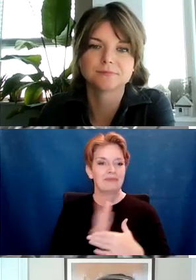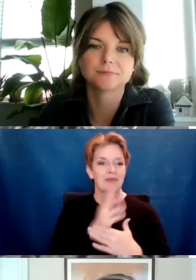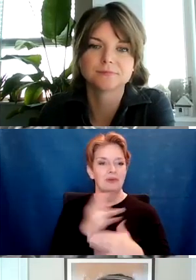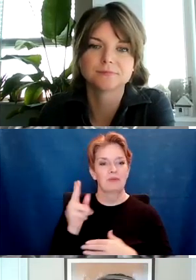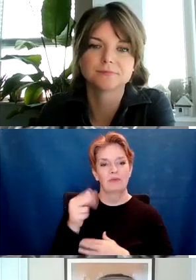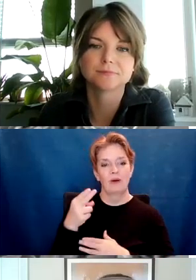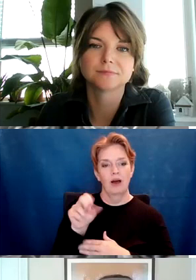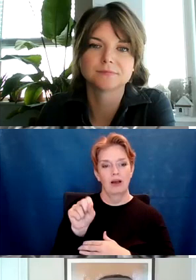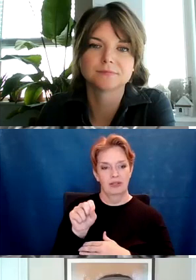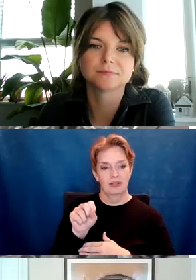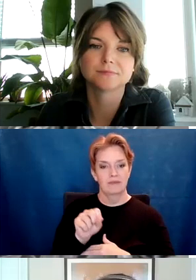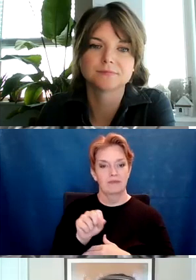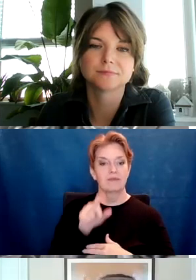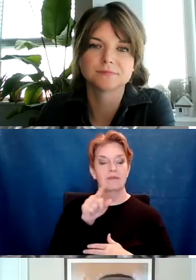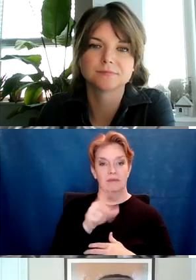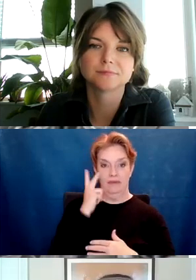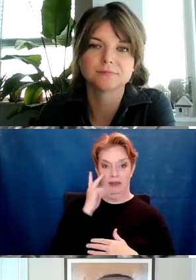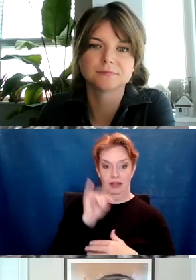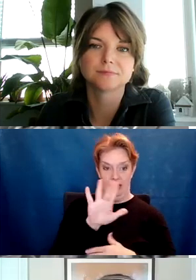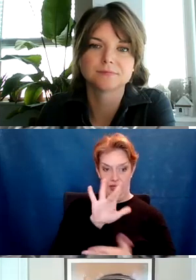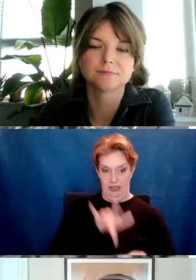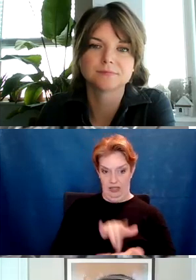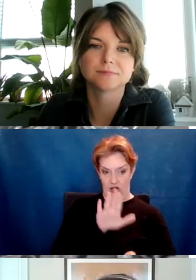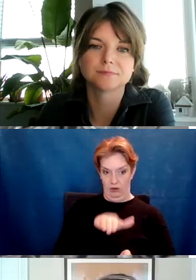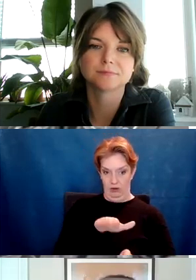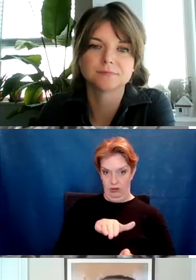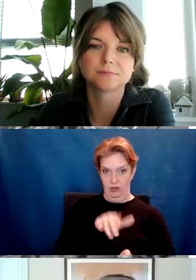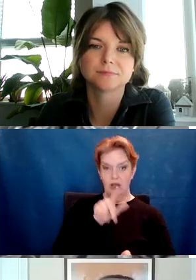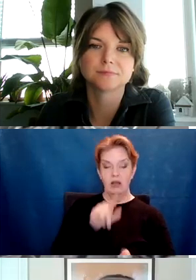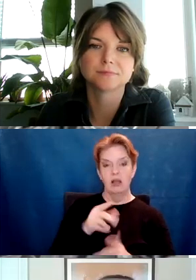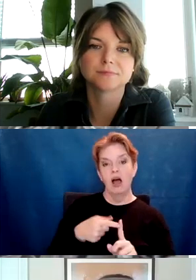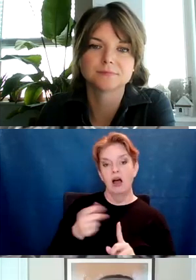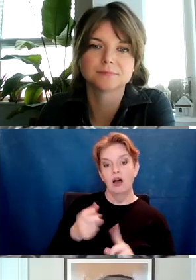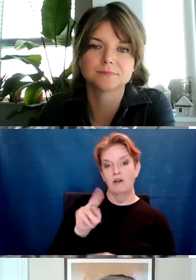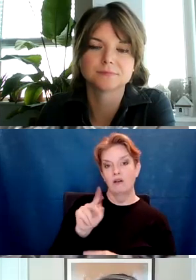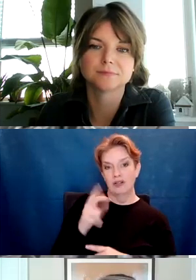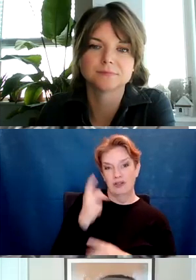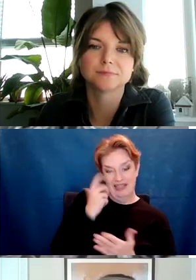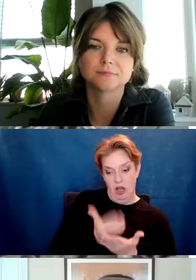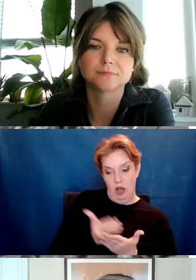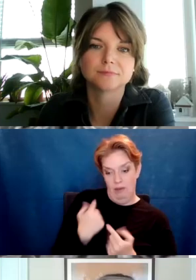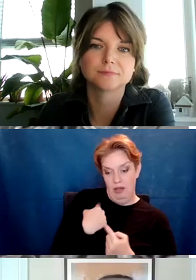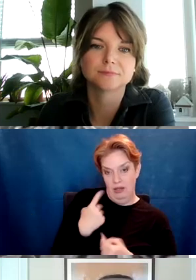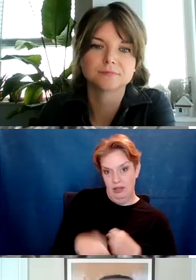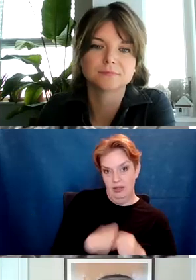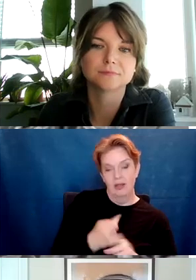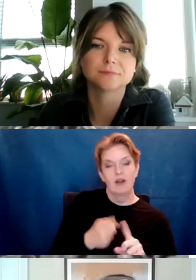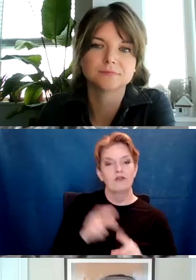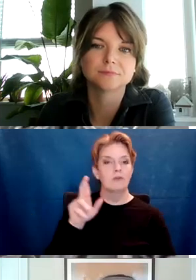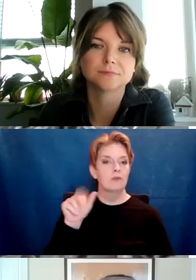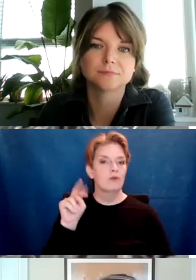This Zinnia work by Hunter at Lower Center was acquired just this past year by the Brandywine